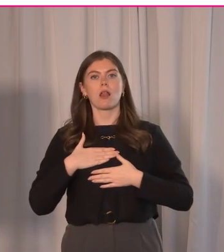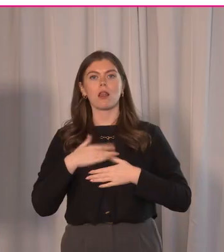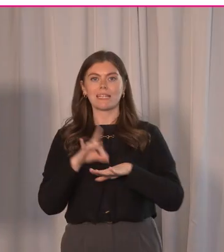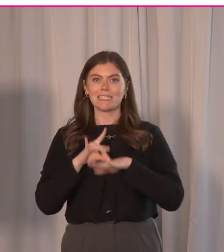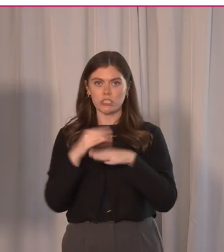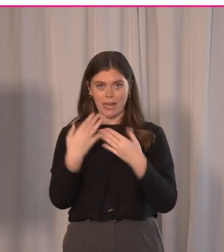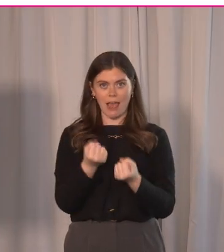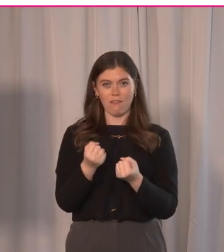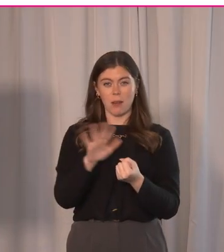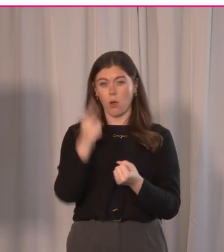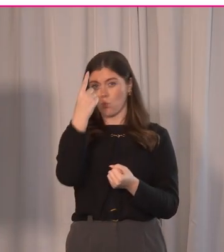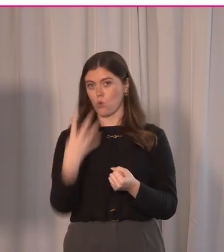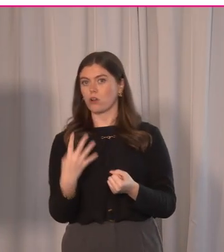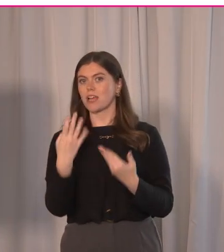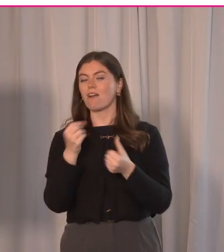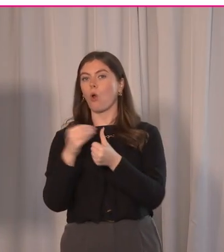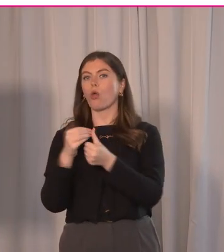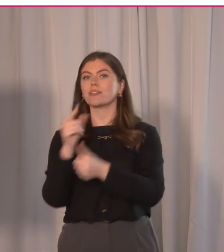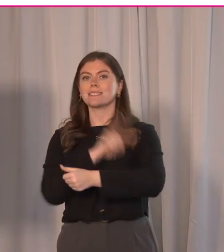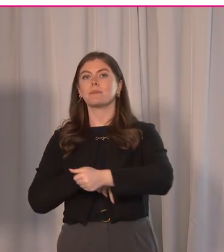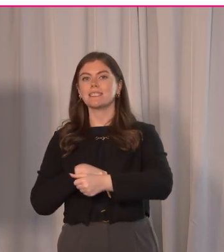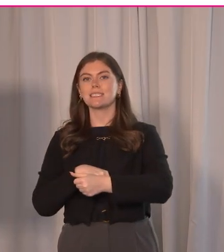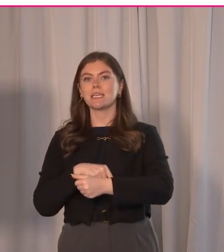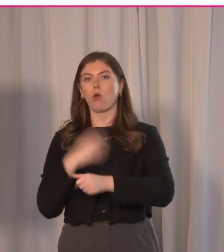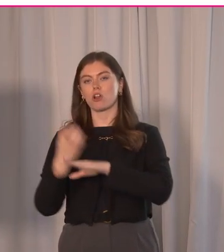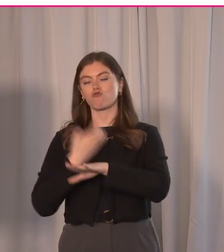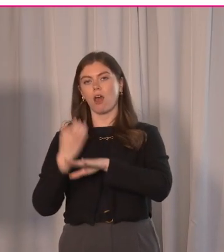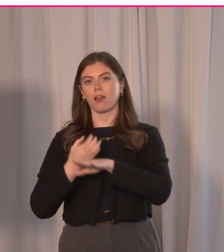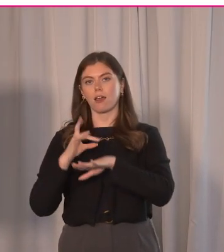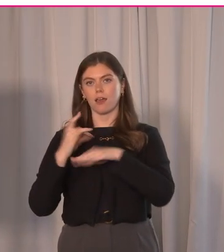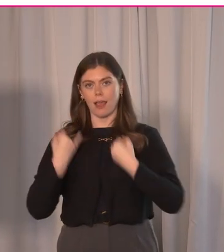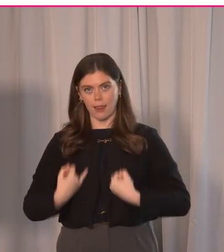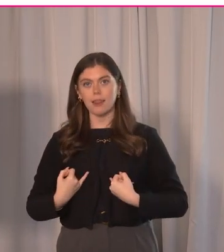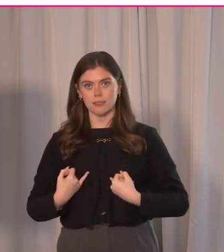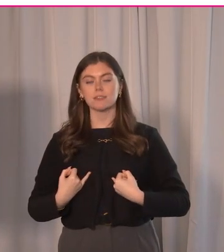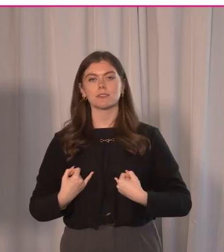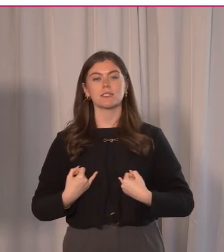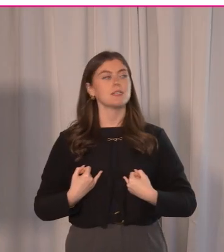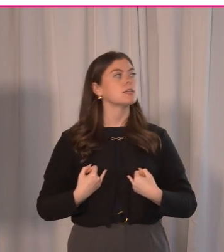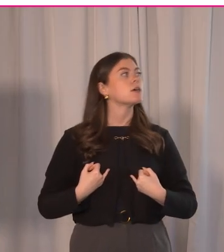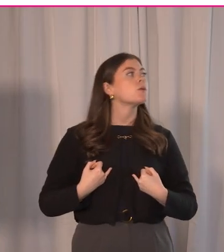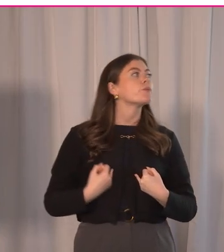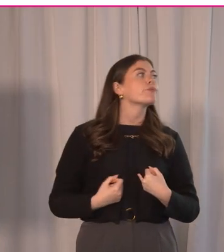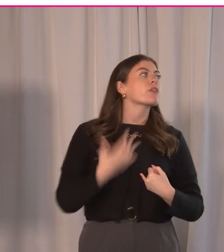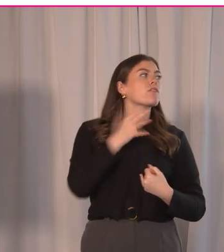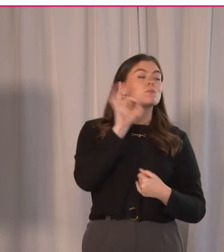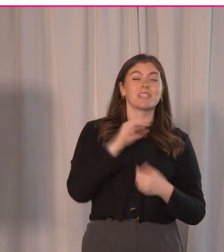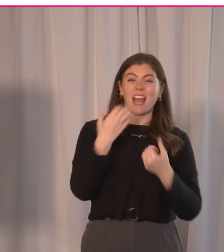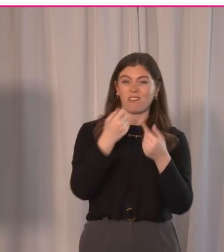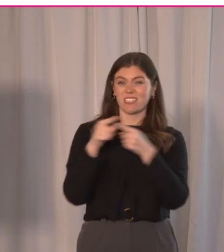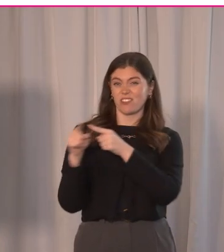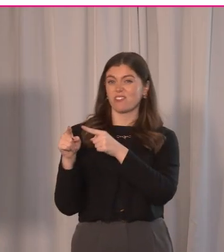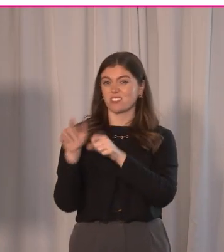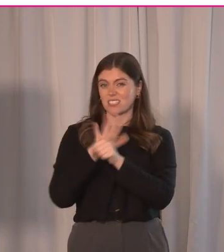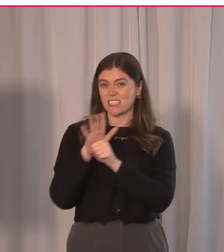had another disability or chronic illness. Under 5% had other conditions, and just